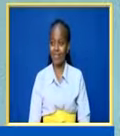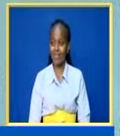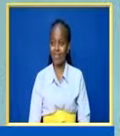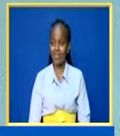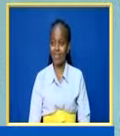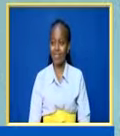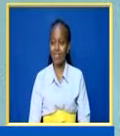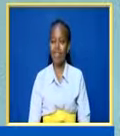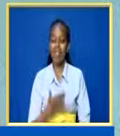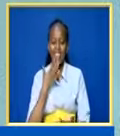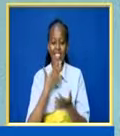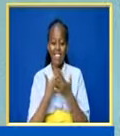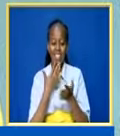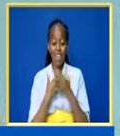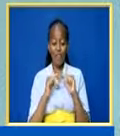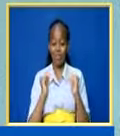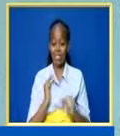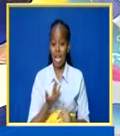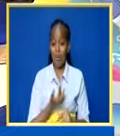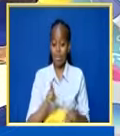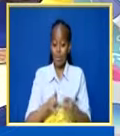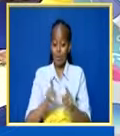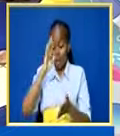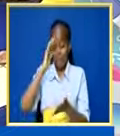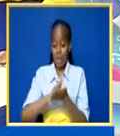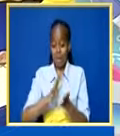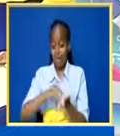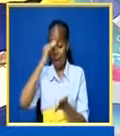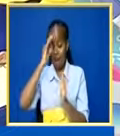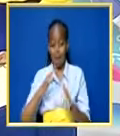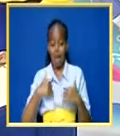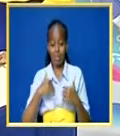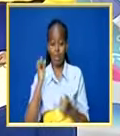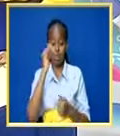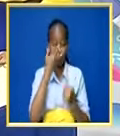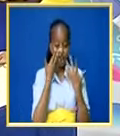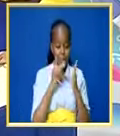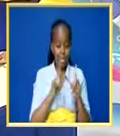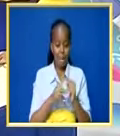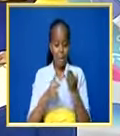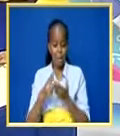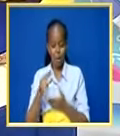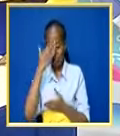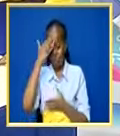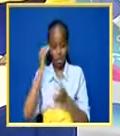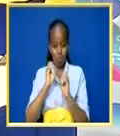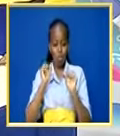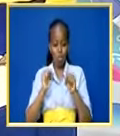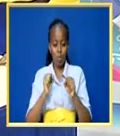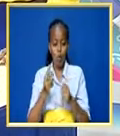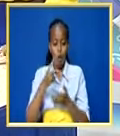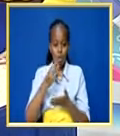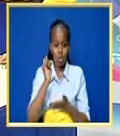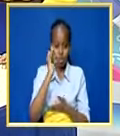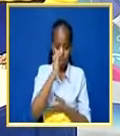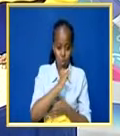And you comb it. Thank you so much, Chico. And I believe the Lana also has drawn and cut. Uh-huh. Don't forget that you can draw other items, cut them